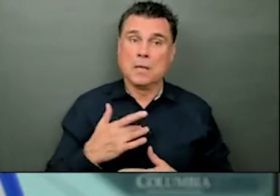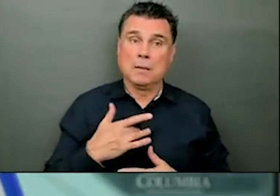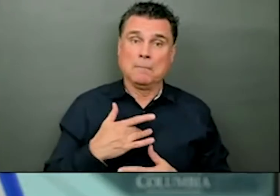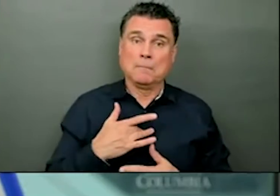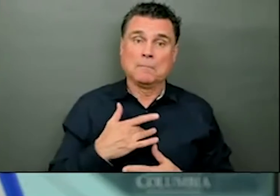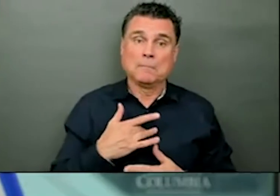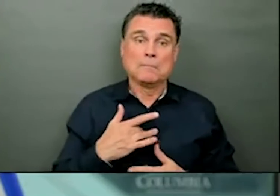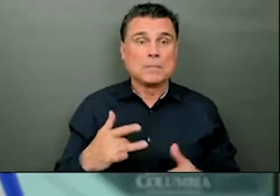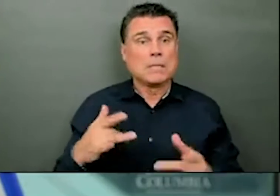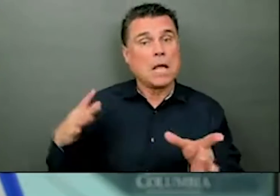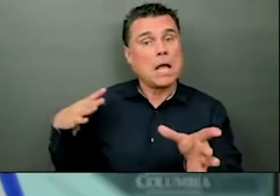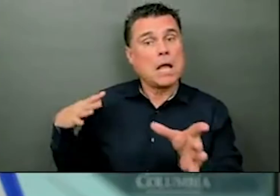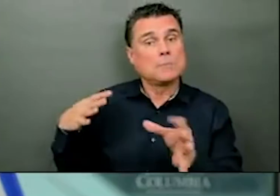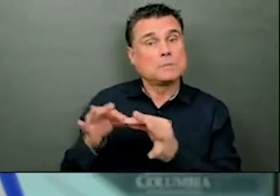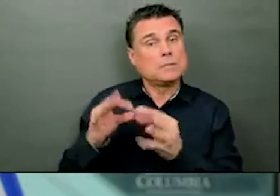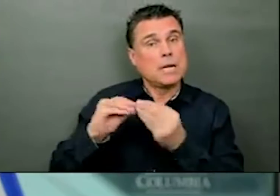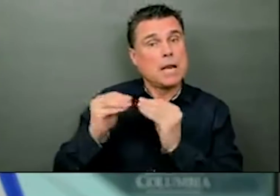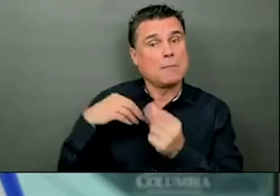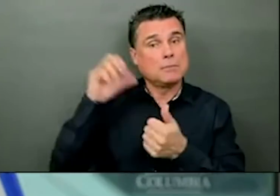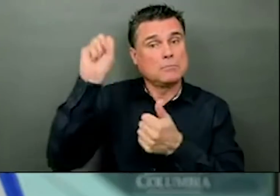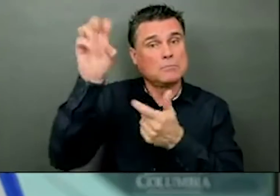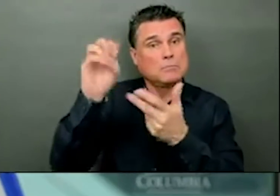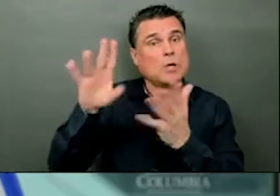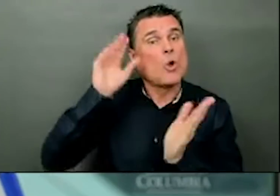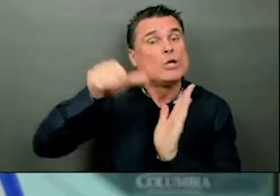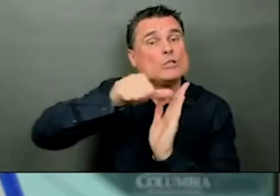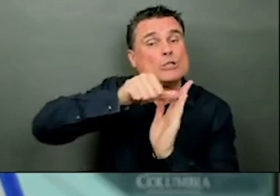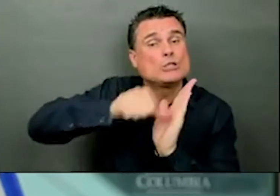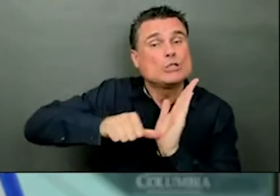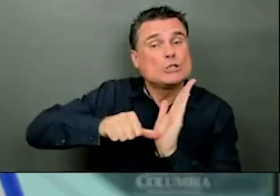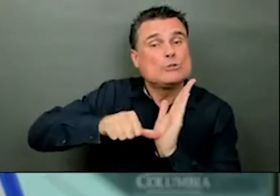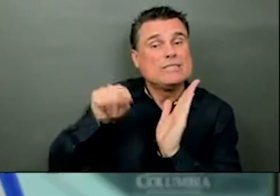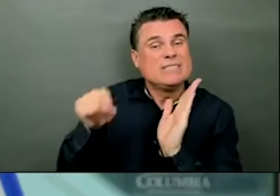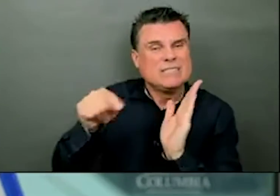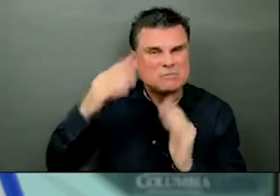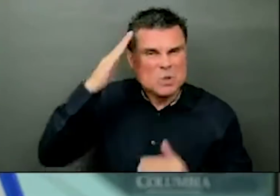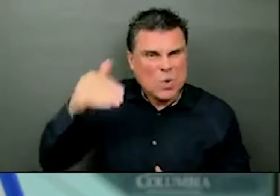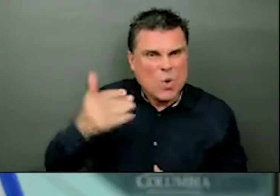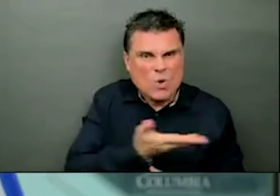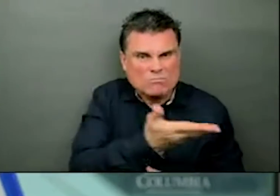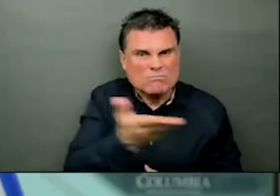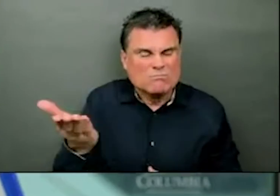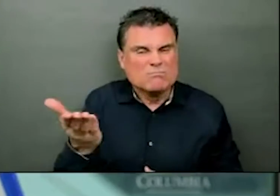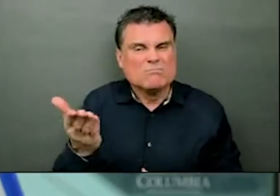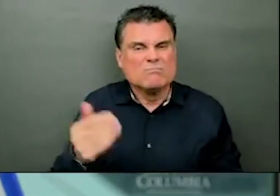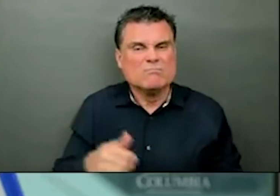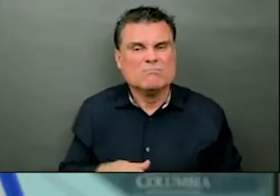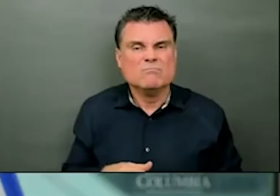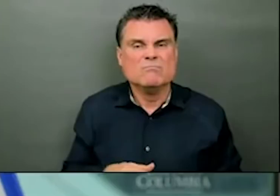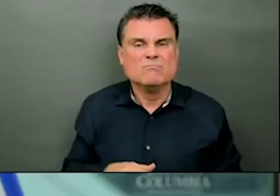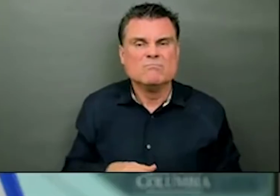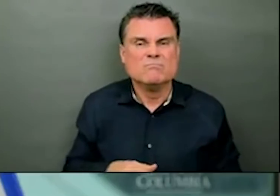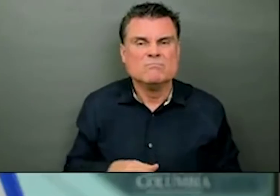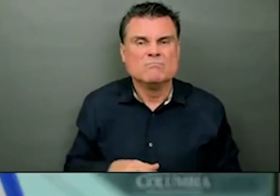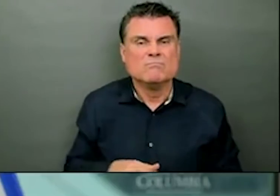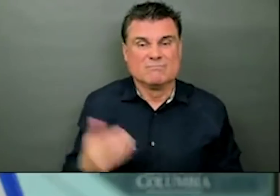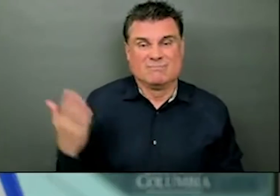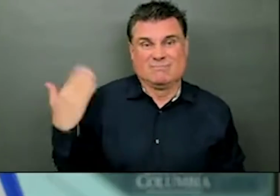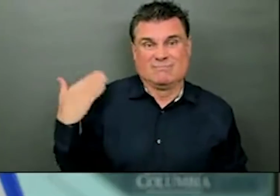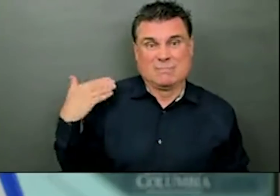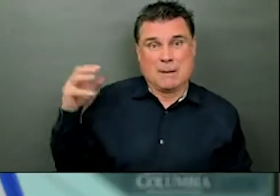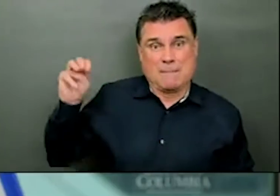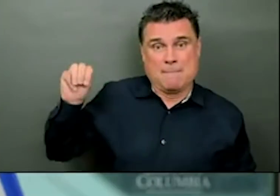commitment. As people will know, non-urgent surgeries were canceled now March 16th to May 17th in